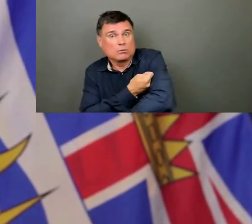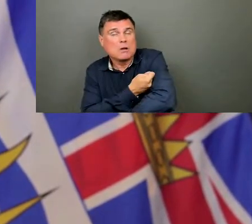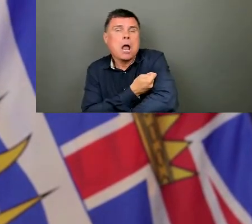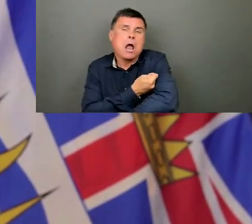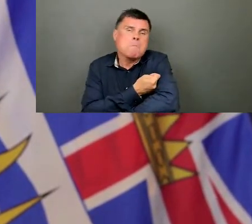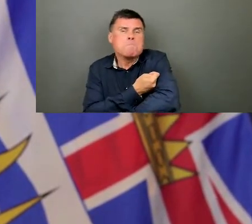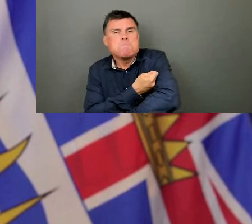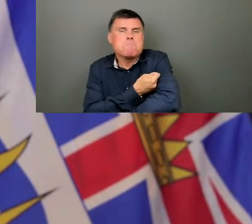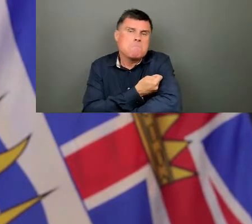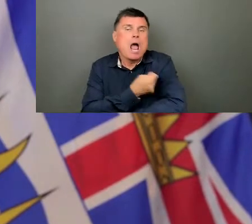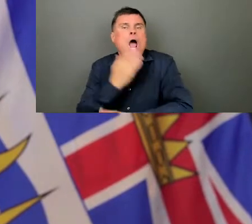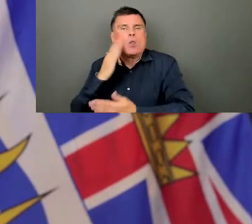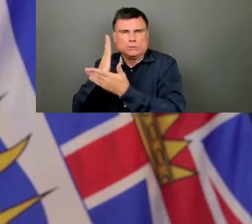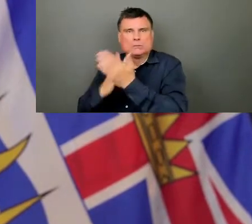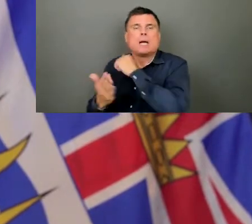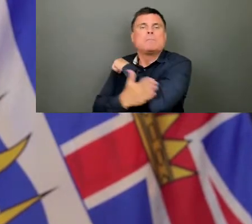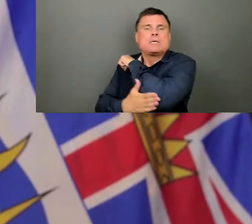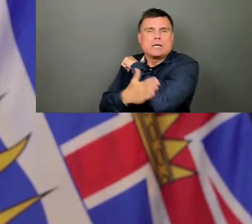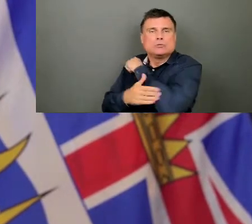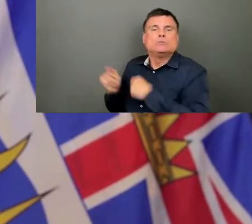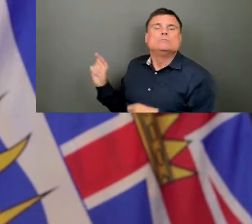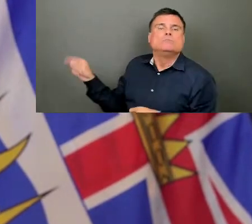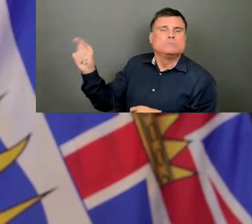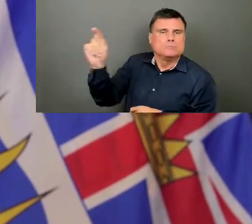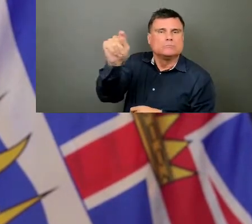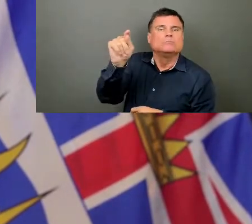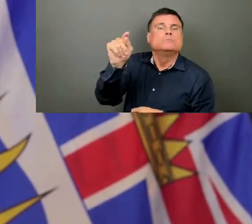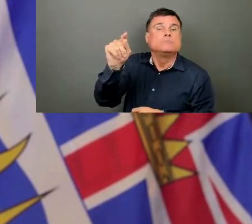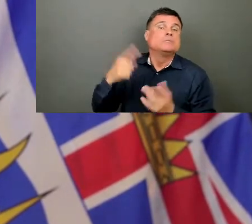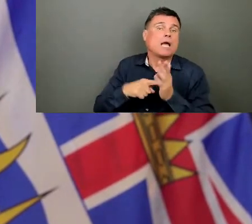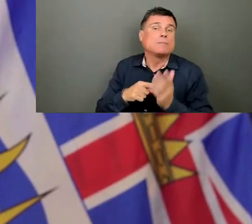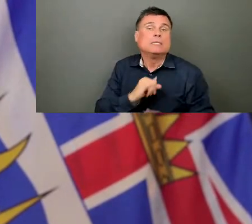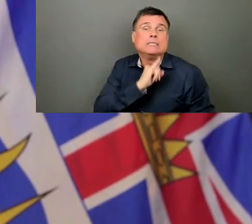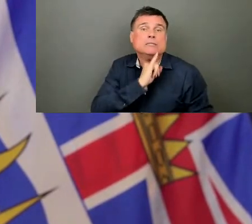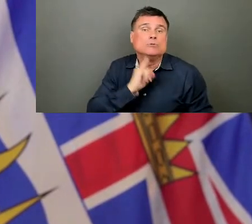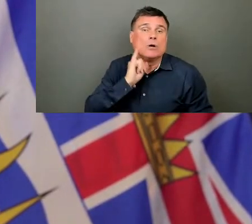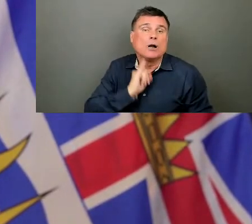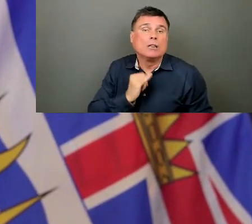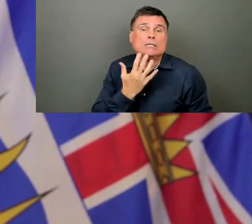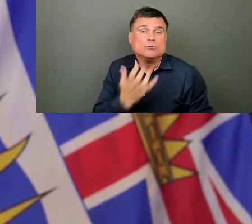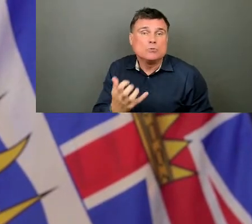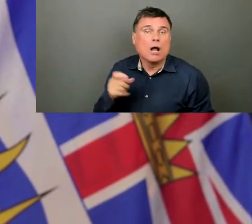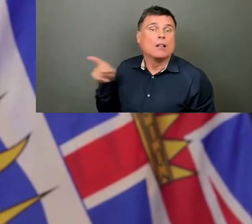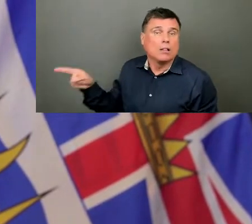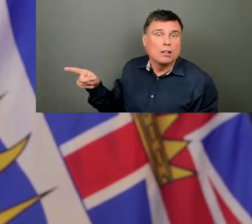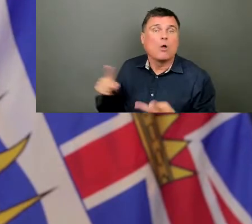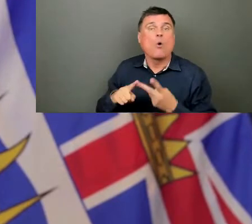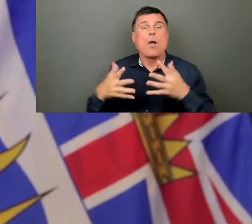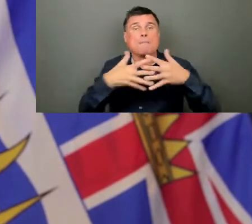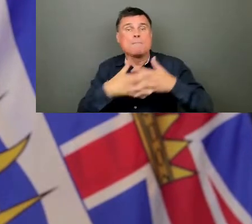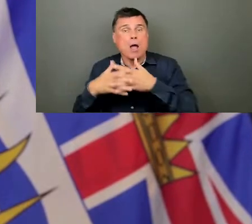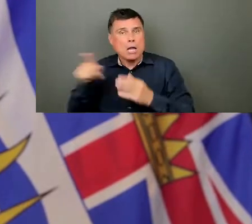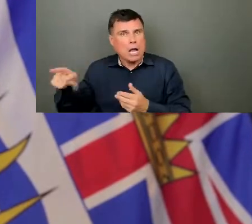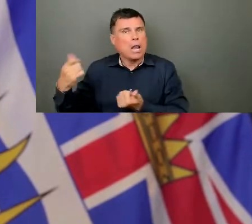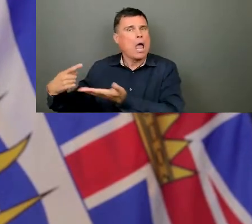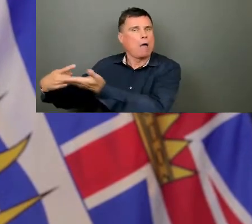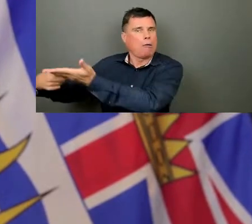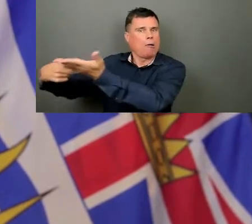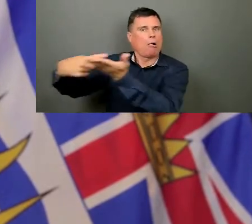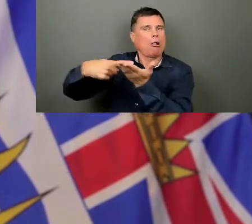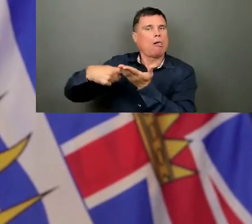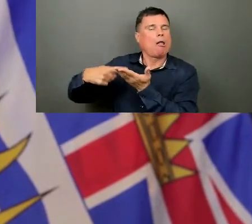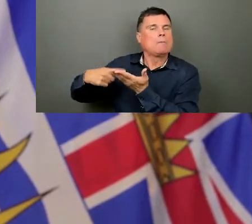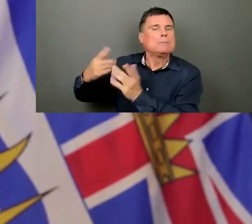know, 6 months or 8 months, but we're in a different situation. So again, these are areas where we need to look at the vaccine effectiveness and